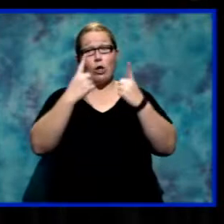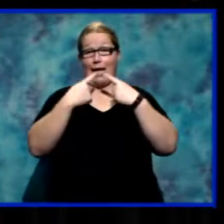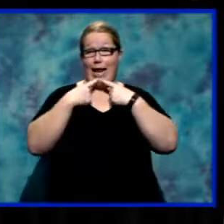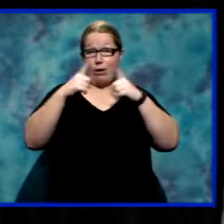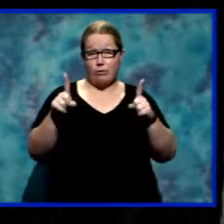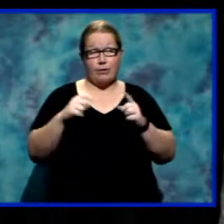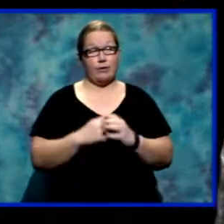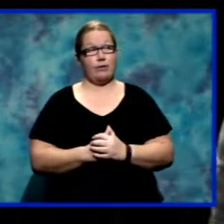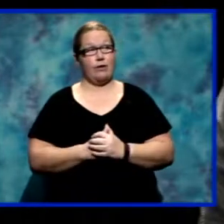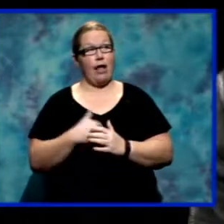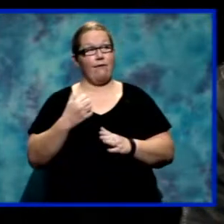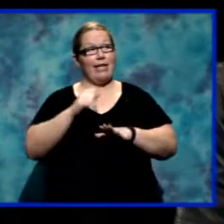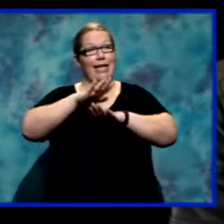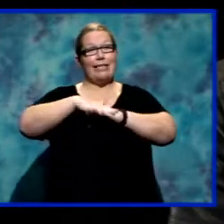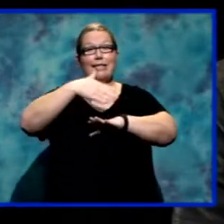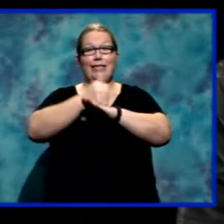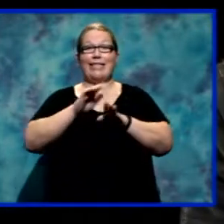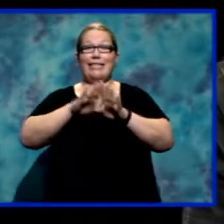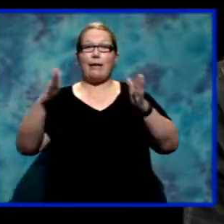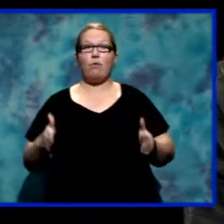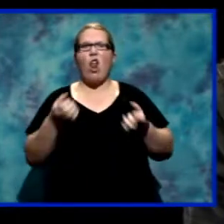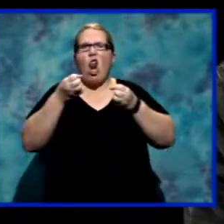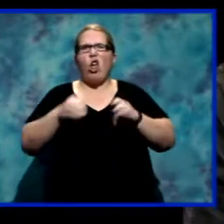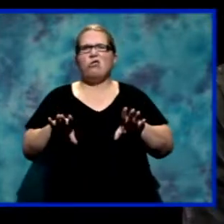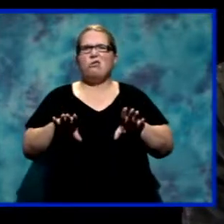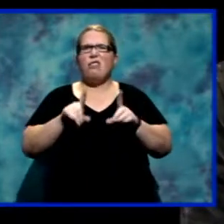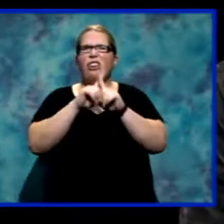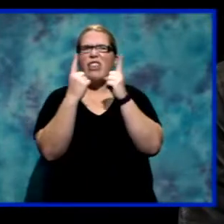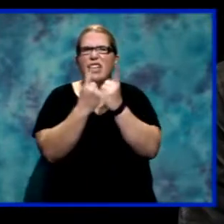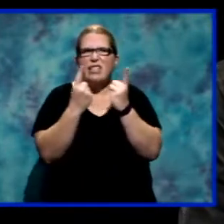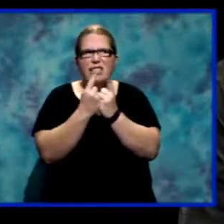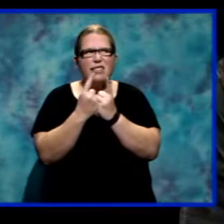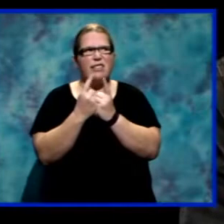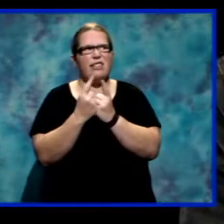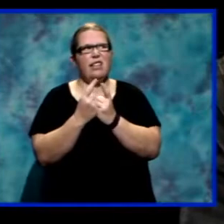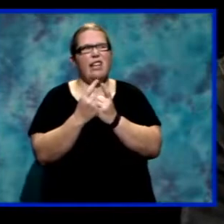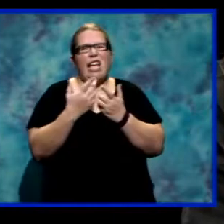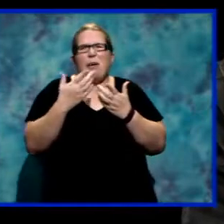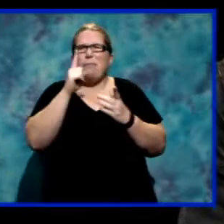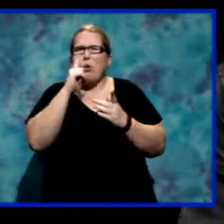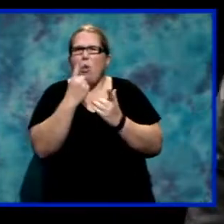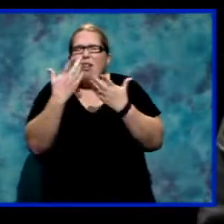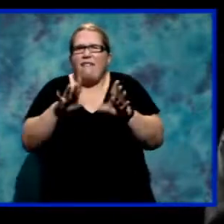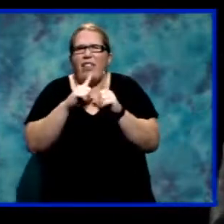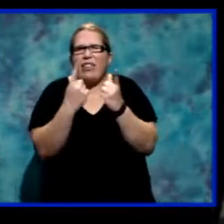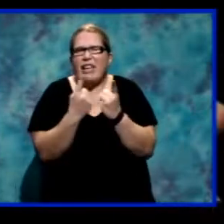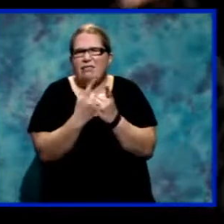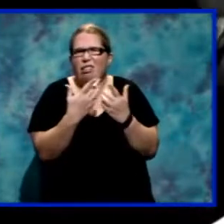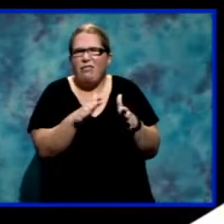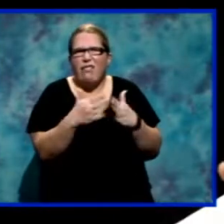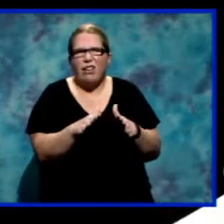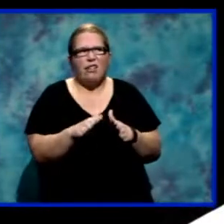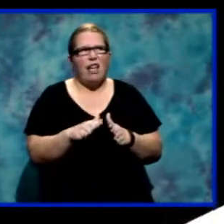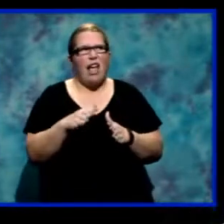First announcement. I have set up a table with lost property. People came and left stuff behind. It's